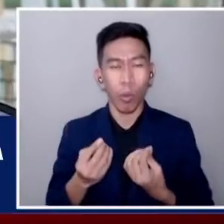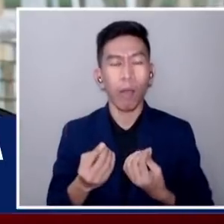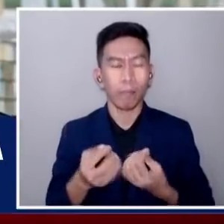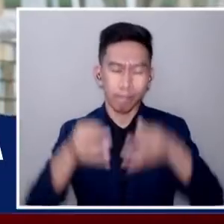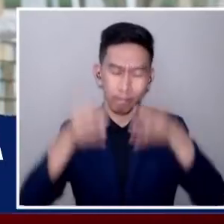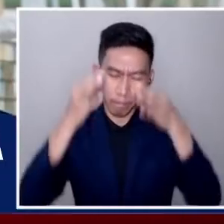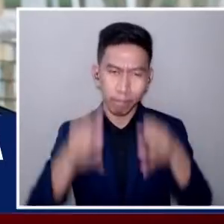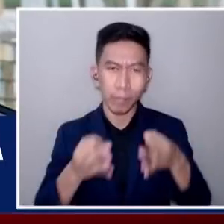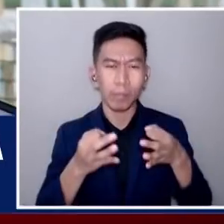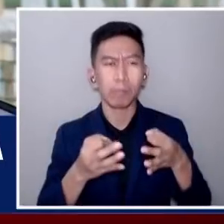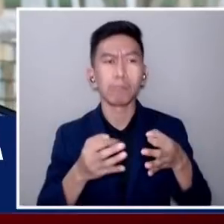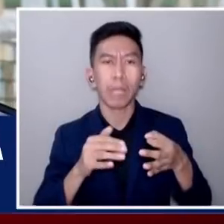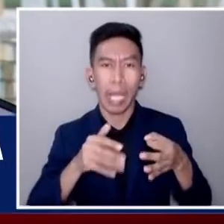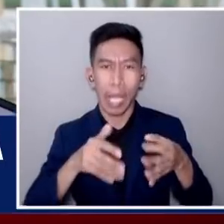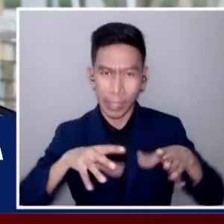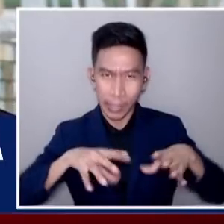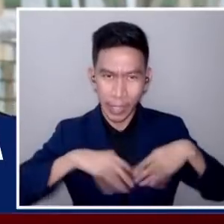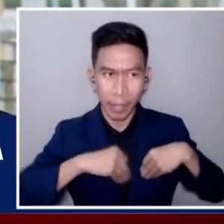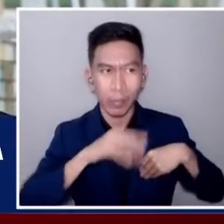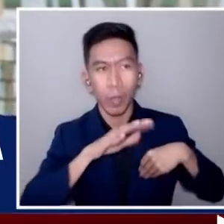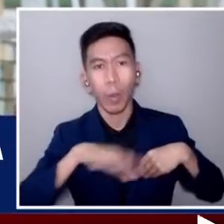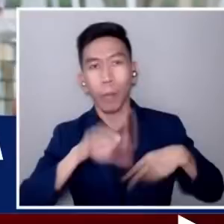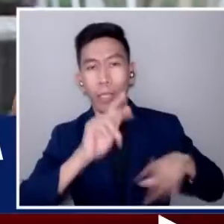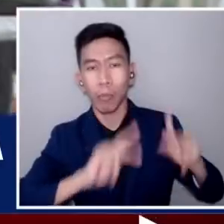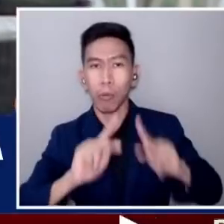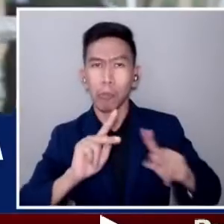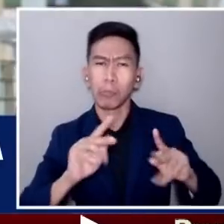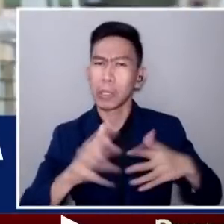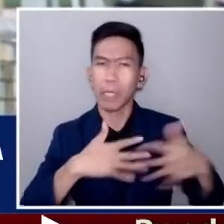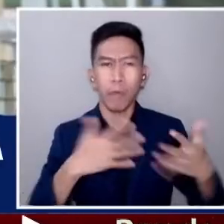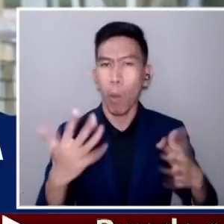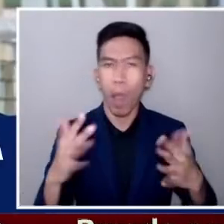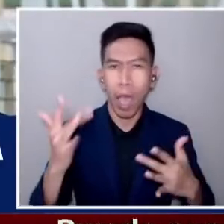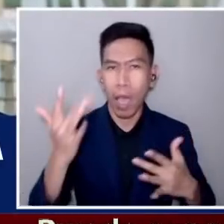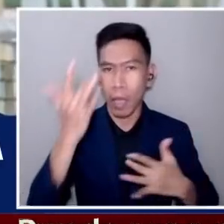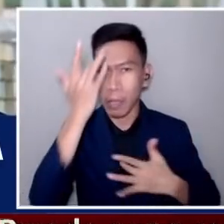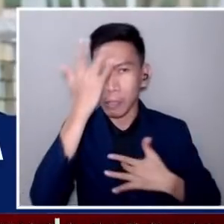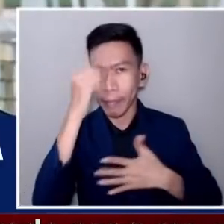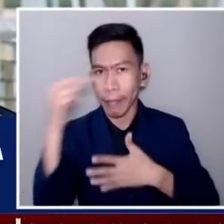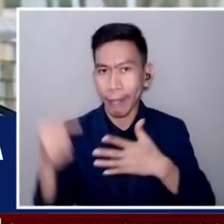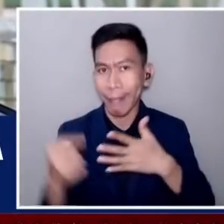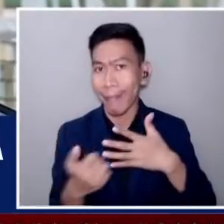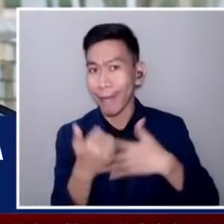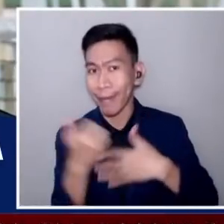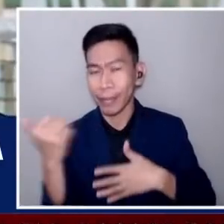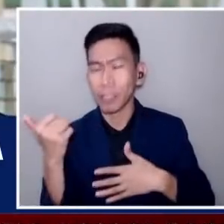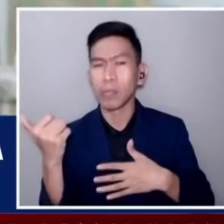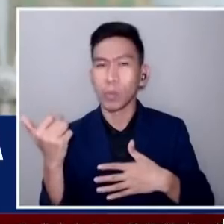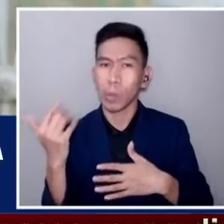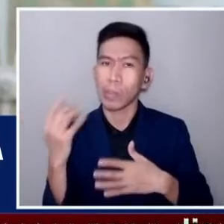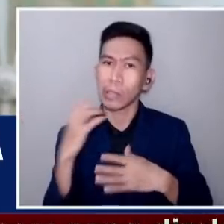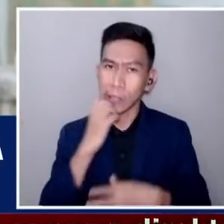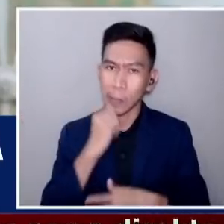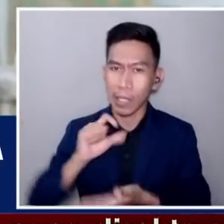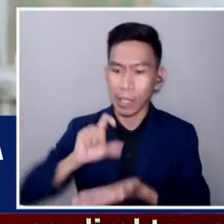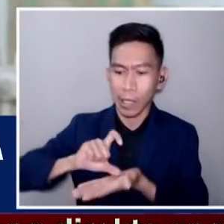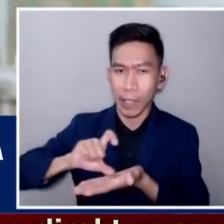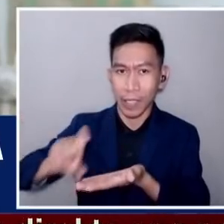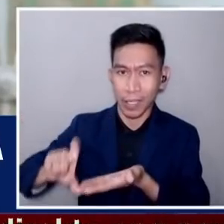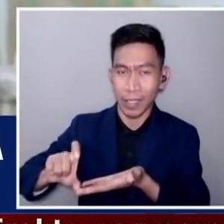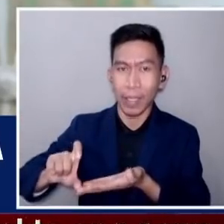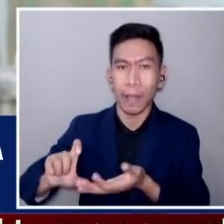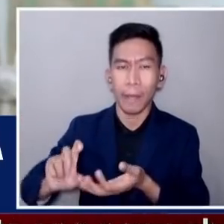to non-immunocompromised population para hindi lang humasayang yung vaccines. Pero those